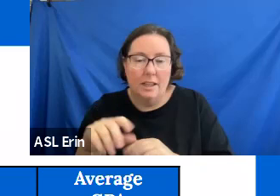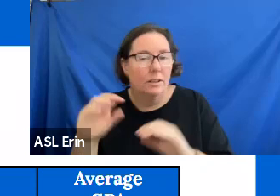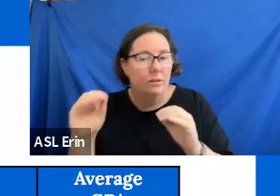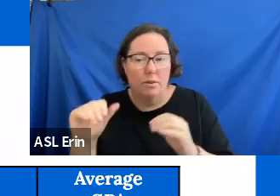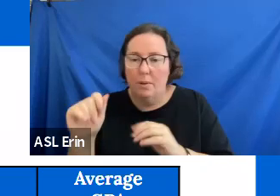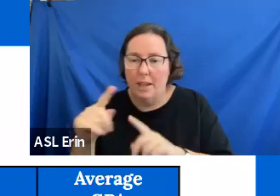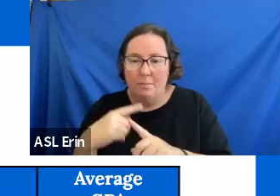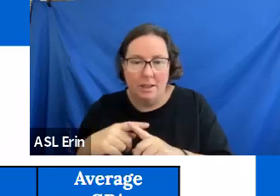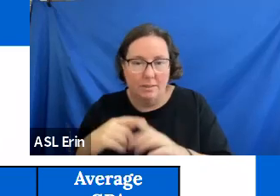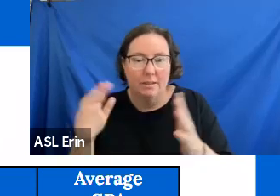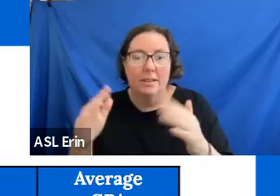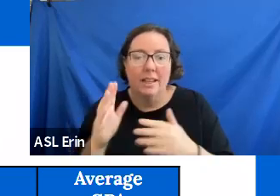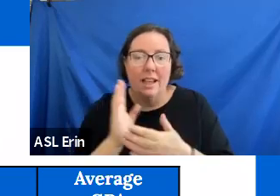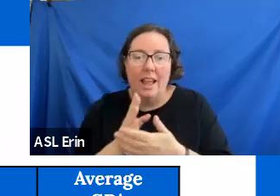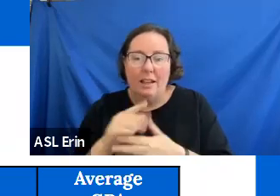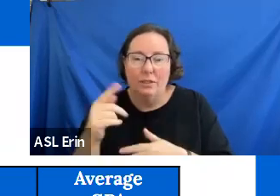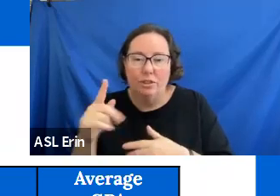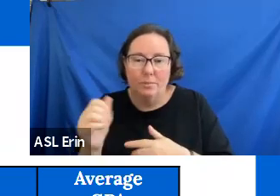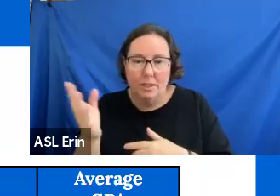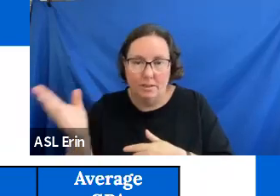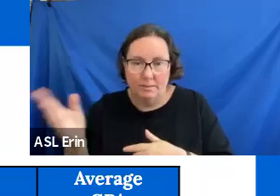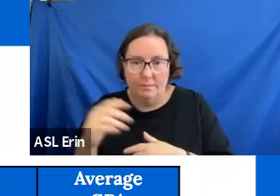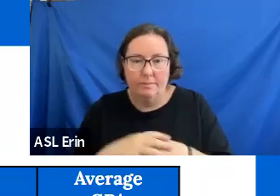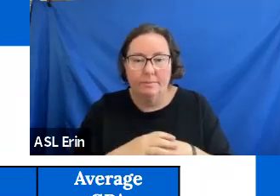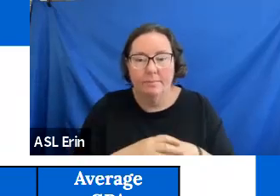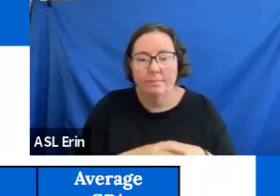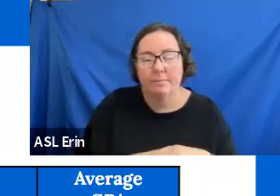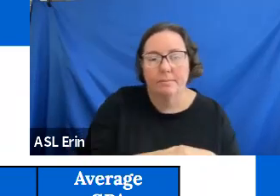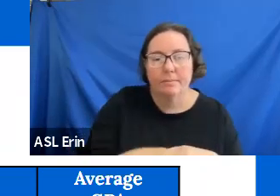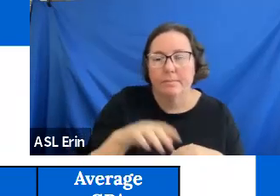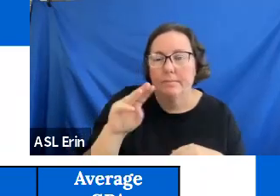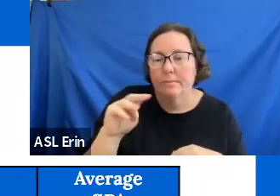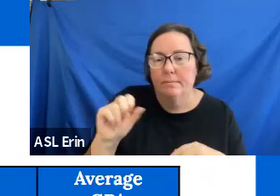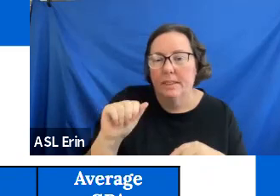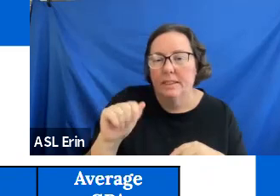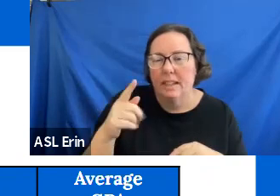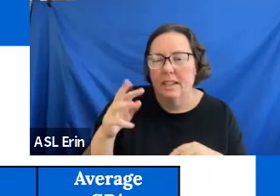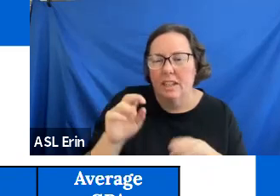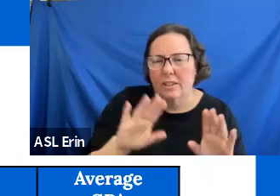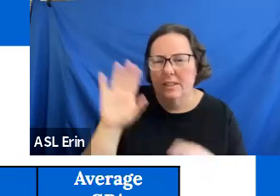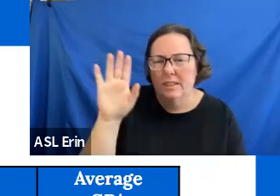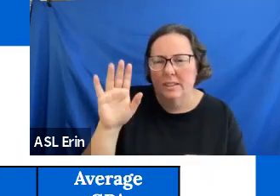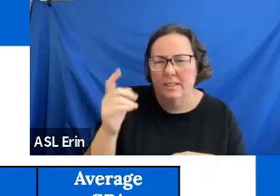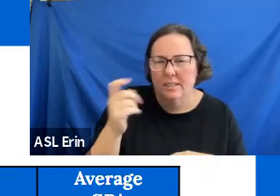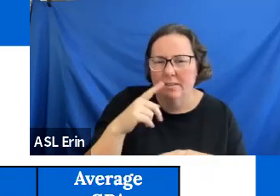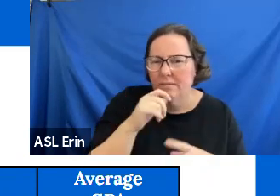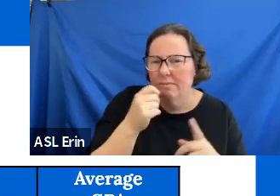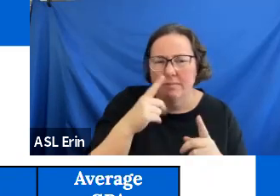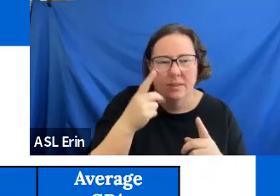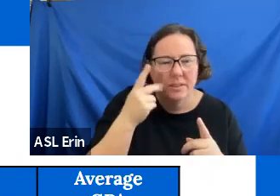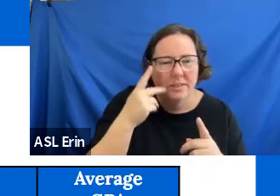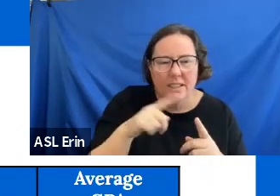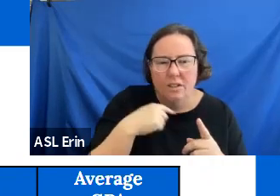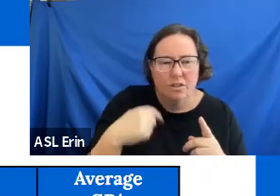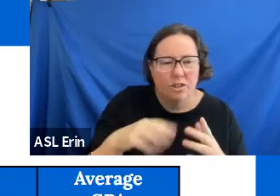the average GPA, and I see Ms. Aguirre's hands. So Yeah, I'm take sorry, question. I don't see Chinatown